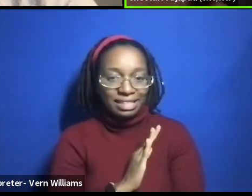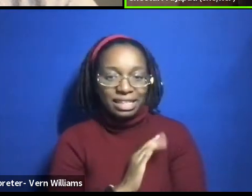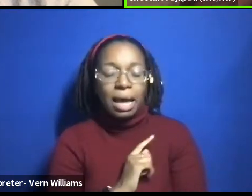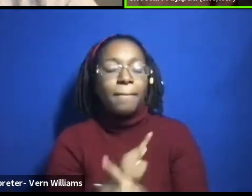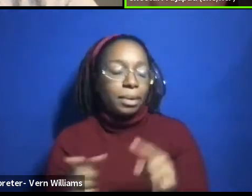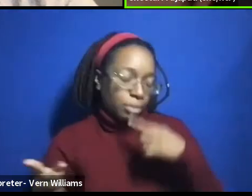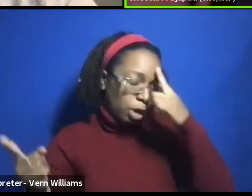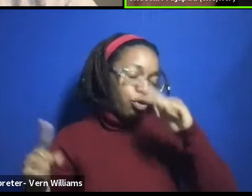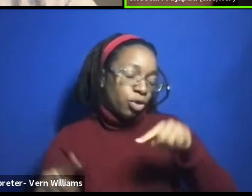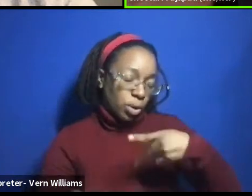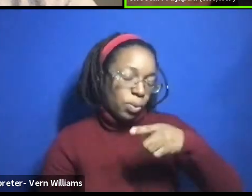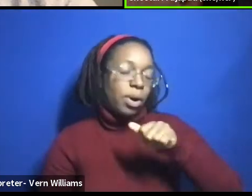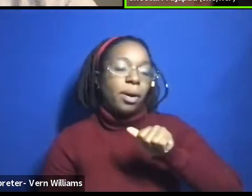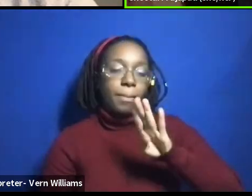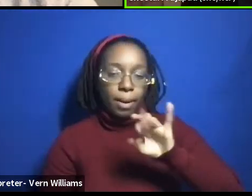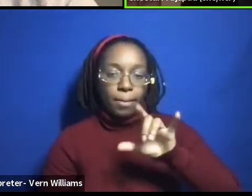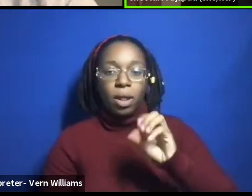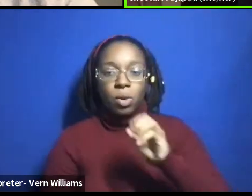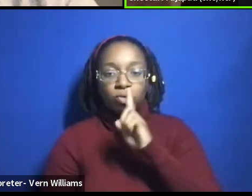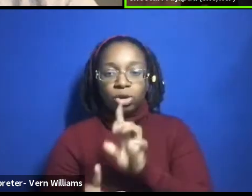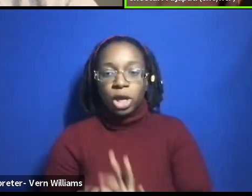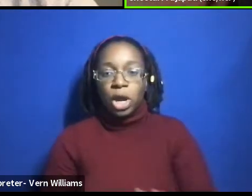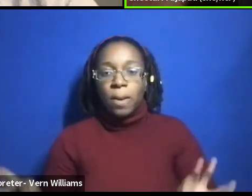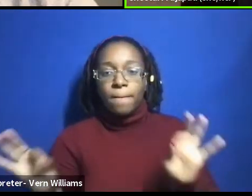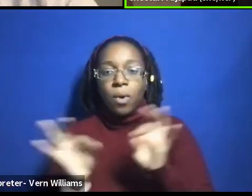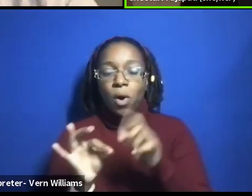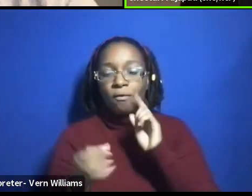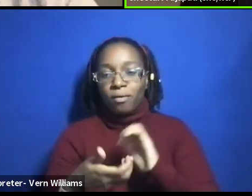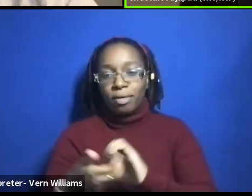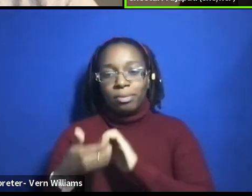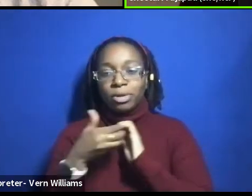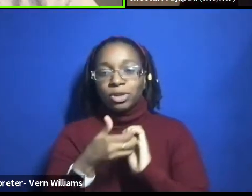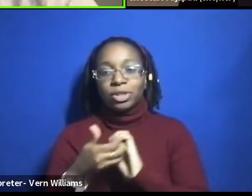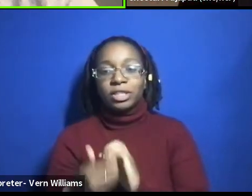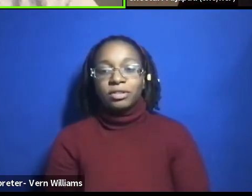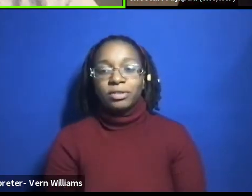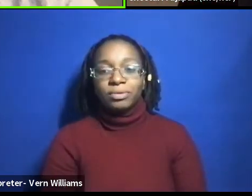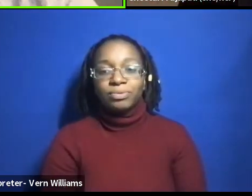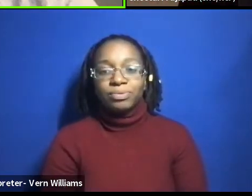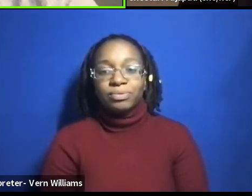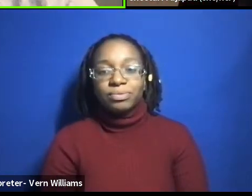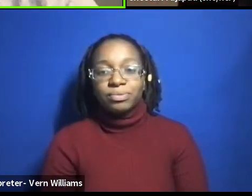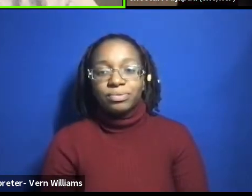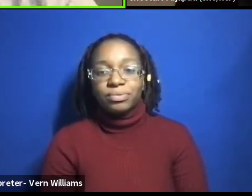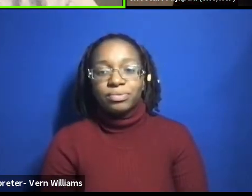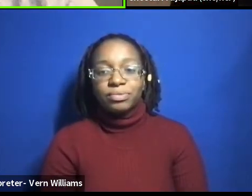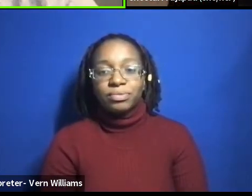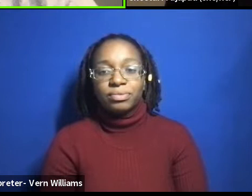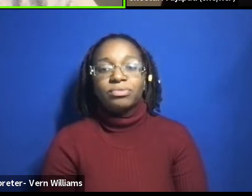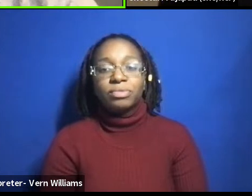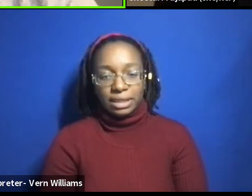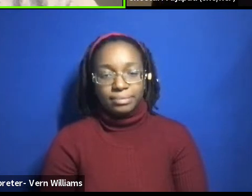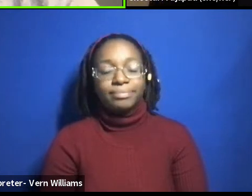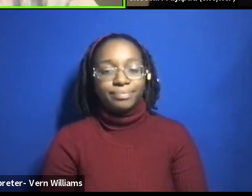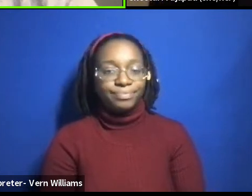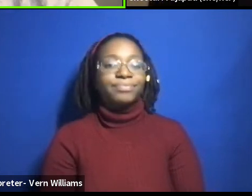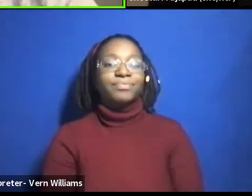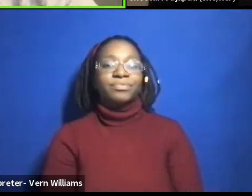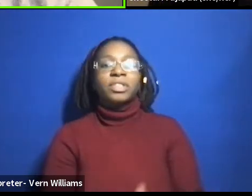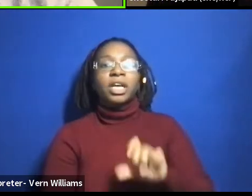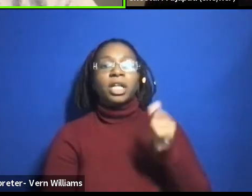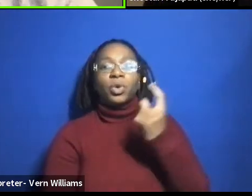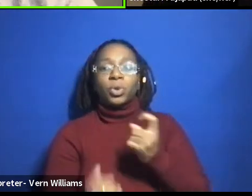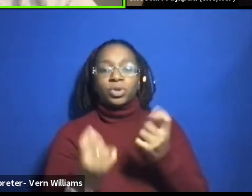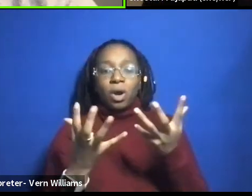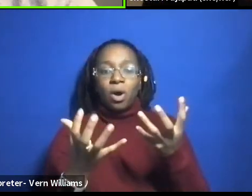with Pablo that that is a very important part of collaboration in the end. There's another question I want to answer here. It